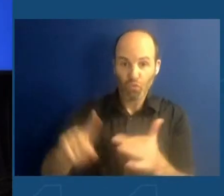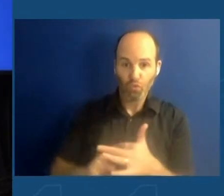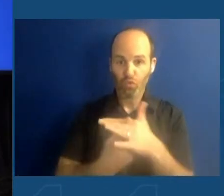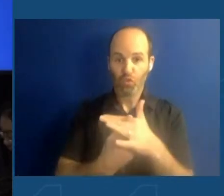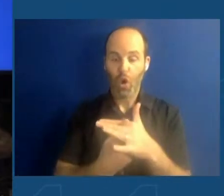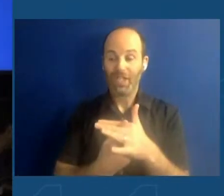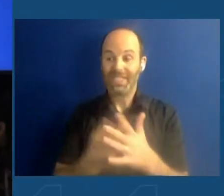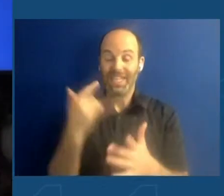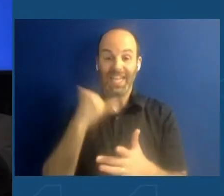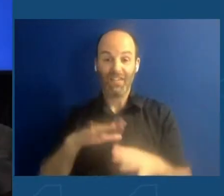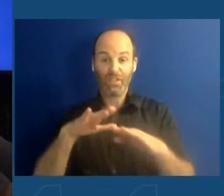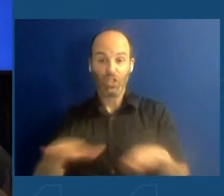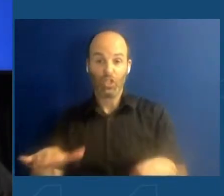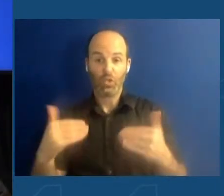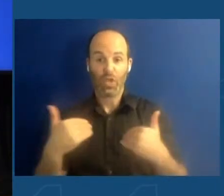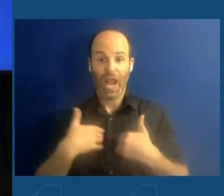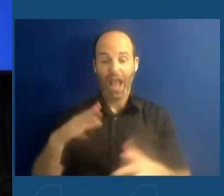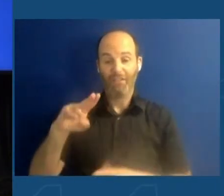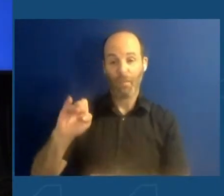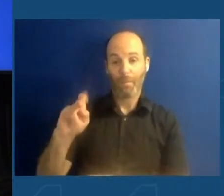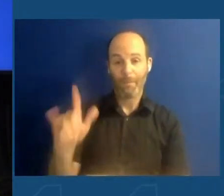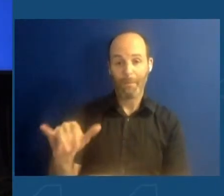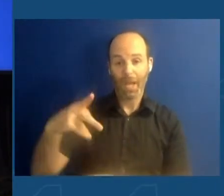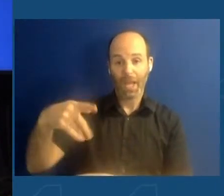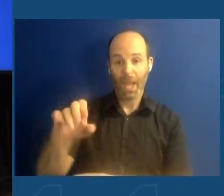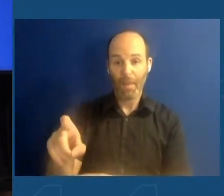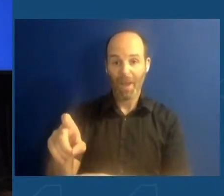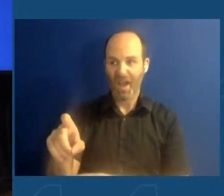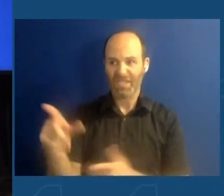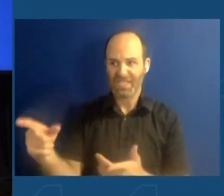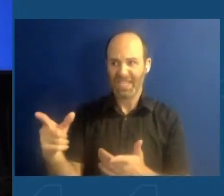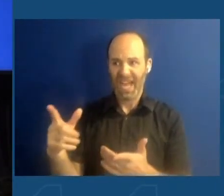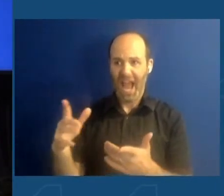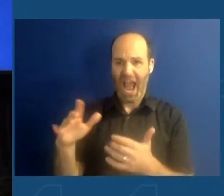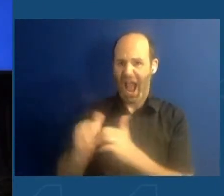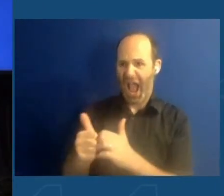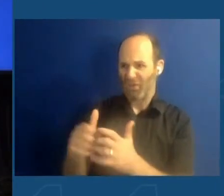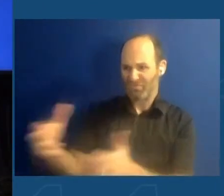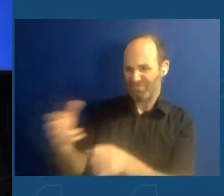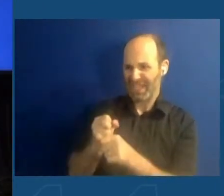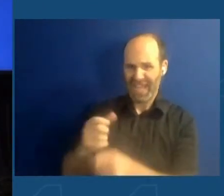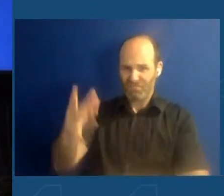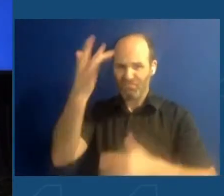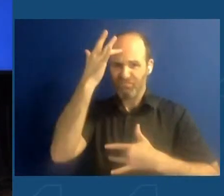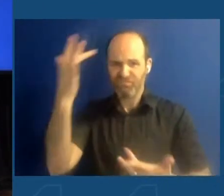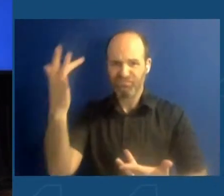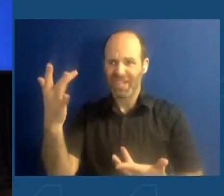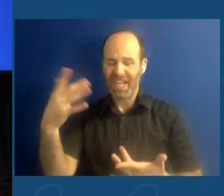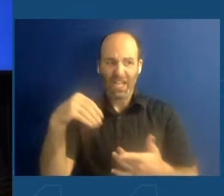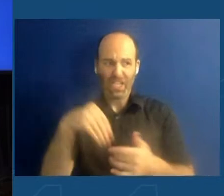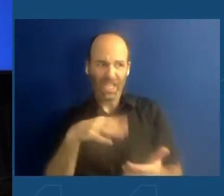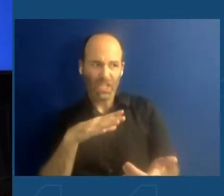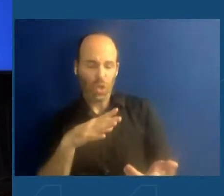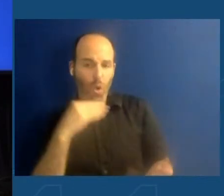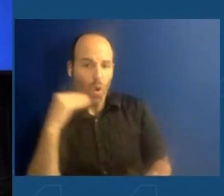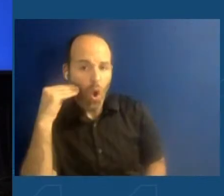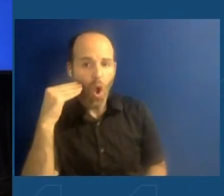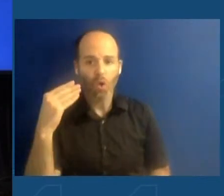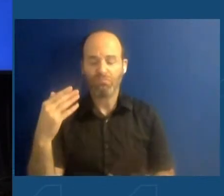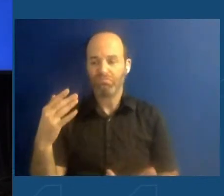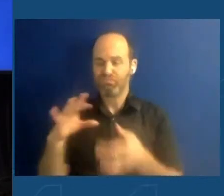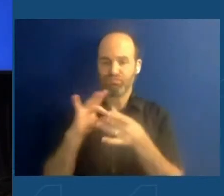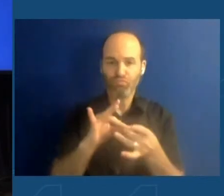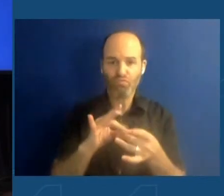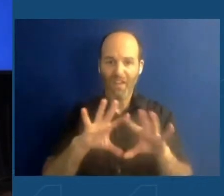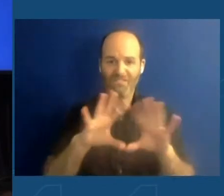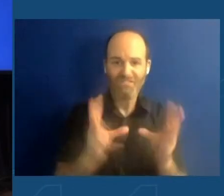what can you share about how that child contracted it? Was it in a home? Was it in a school setting from a relative? And what